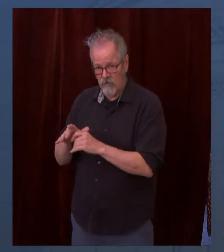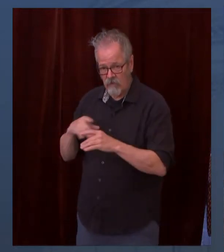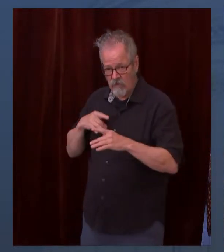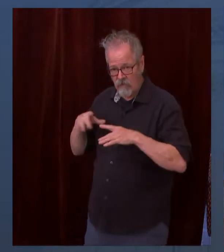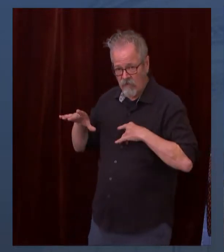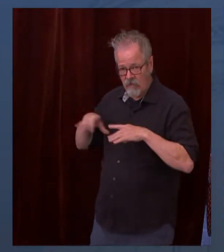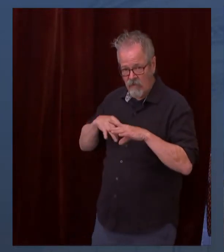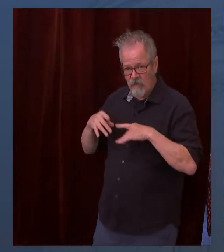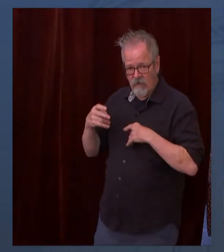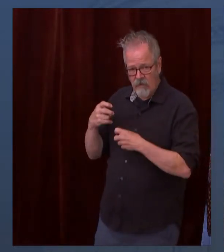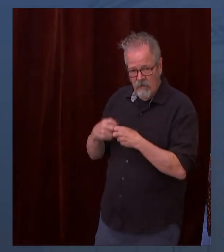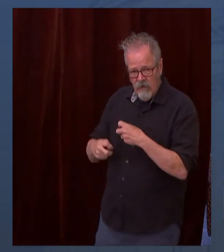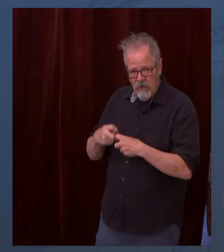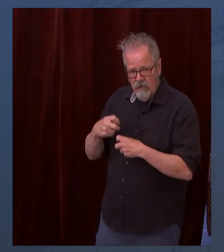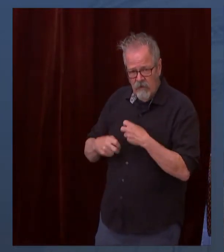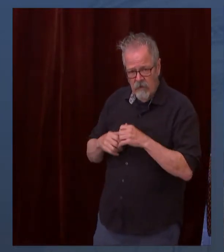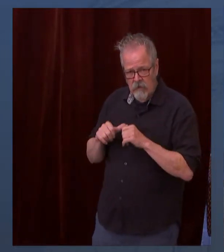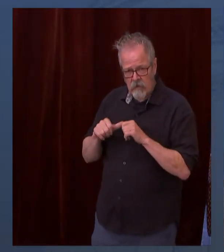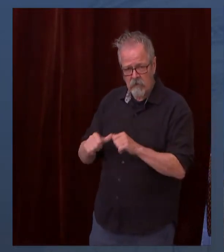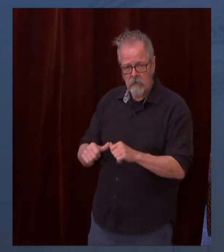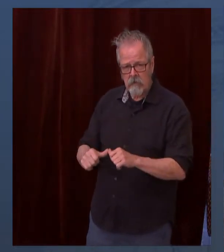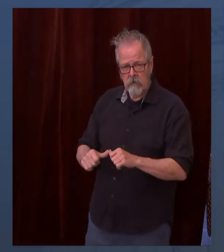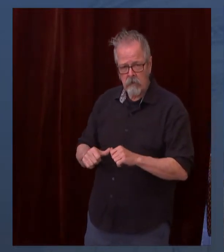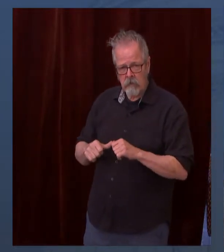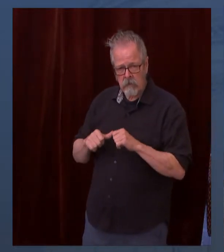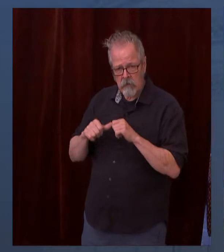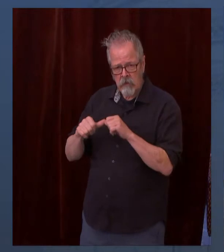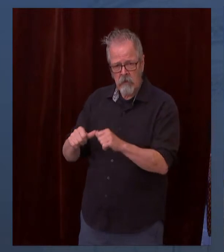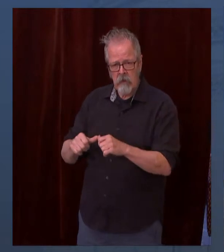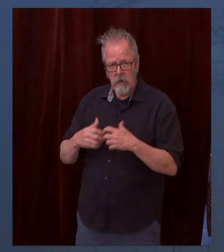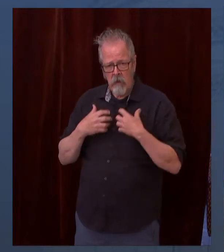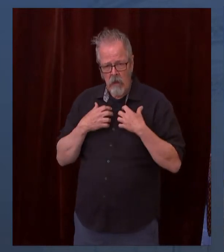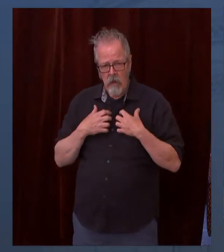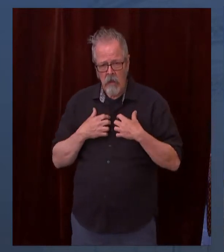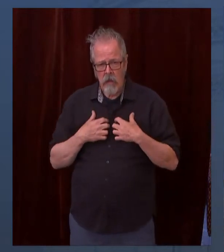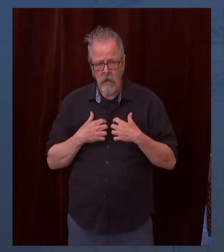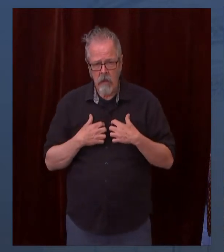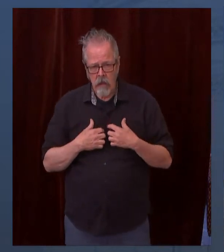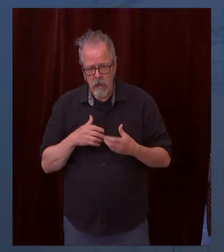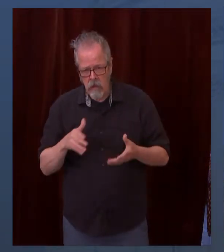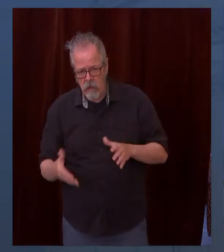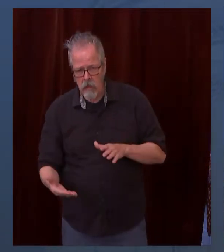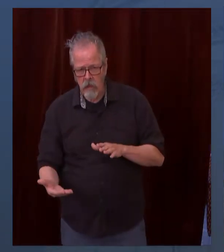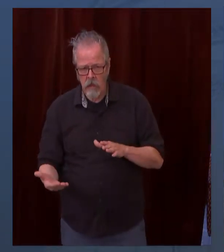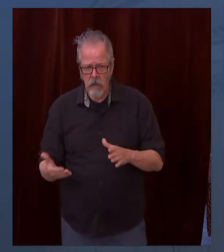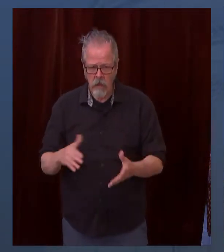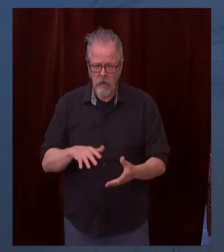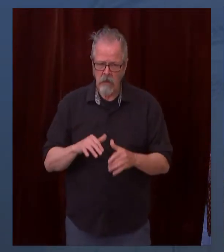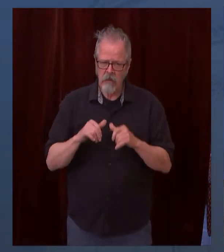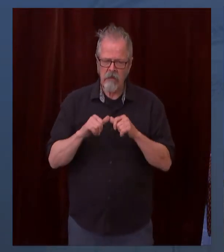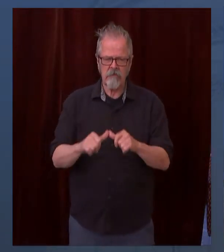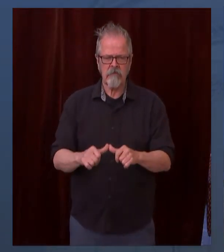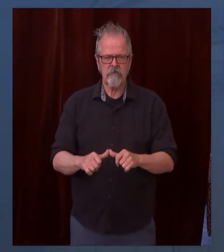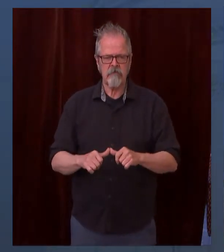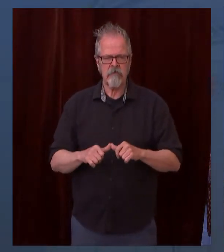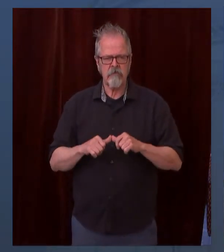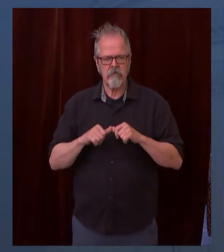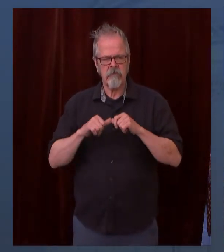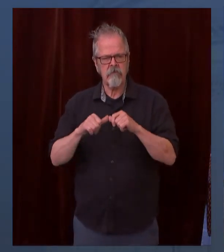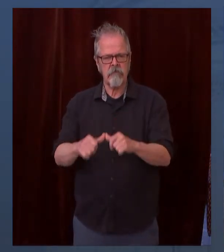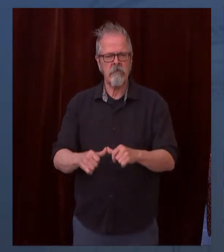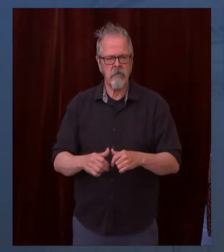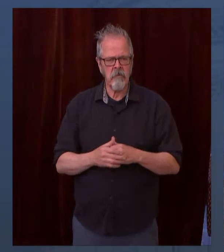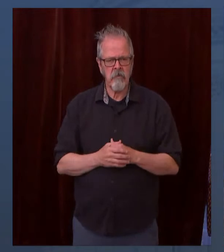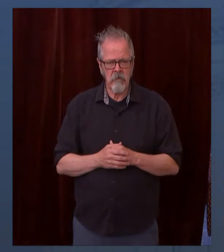But if you do have a relative who has some hesitancy about this, and they might have been upset that there